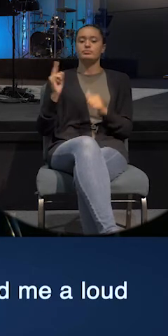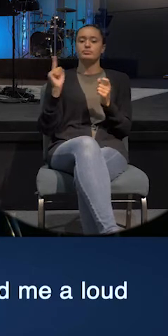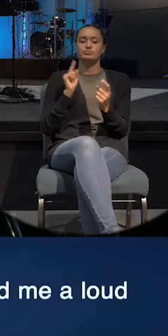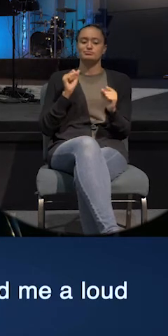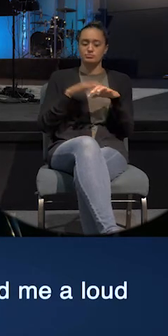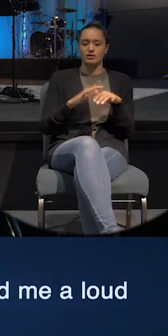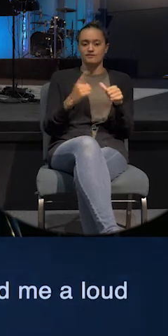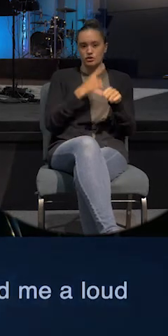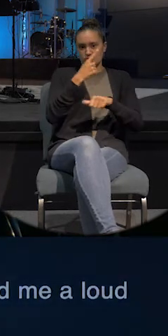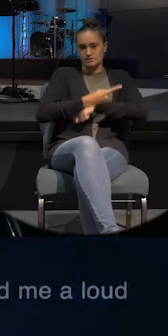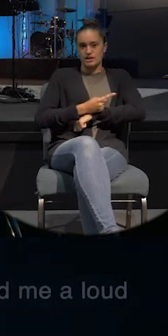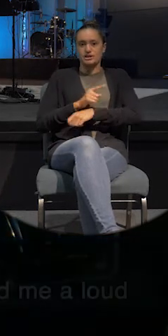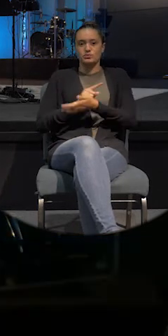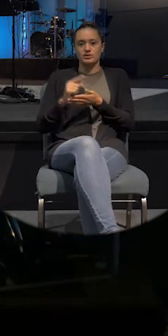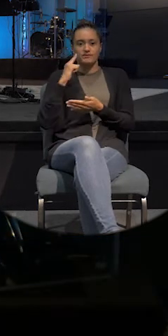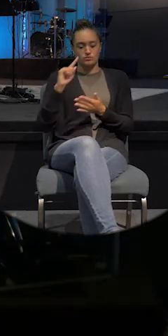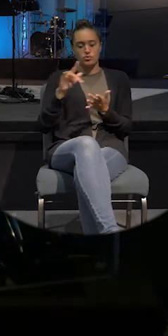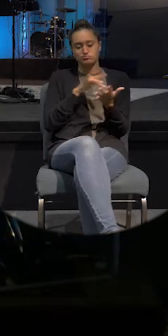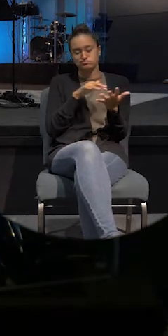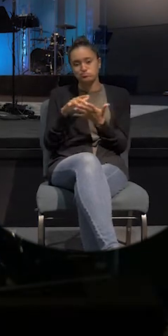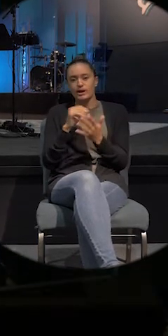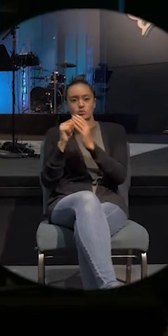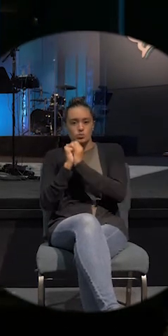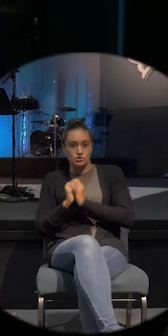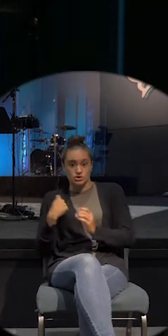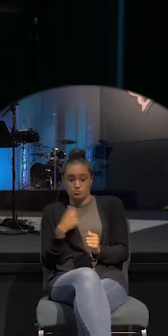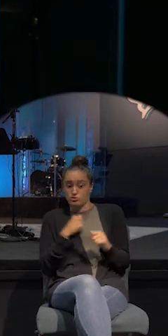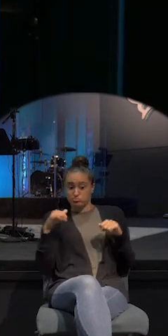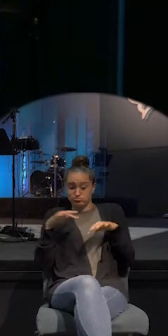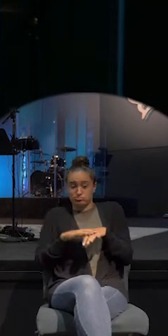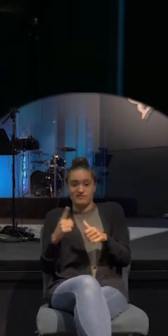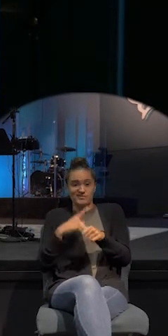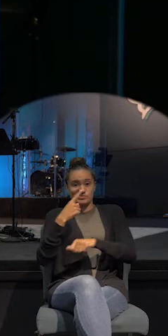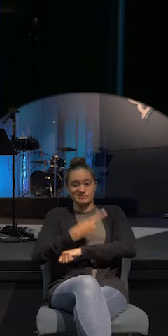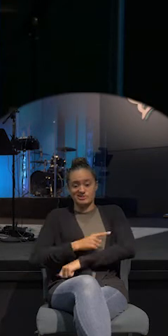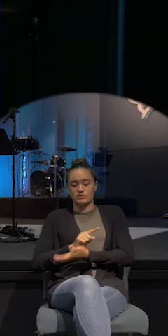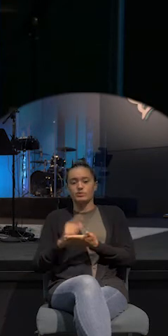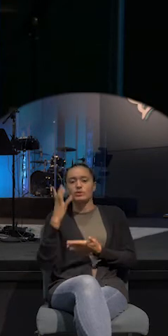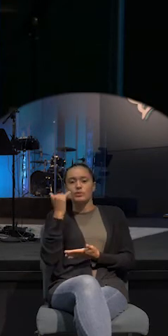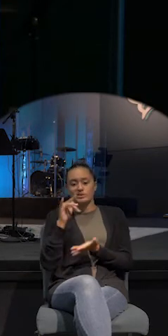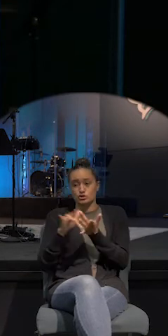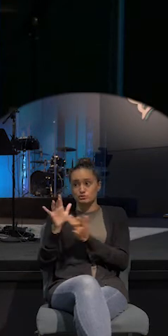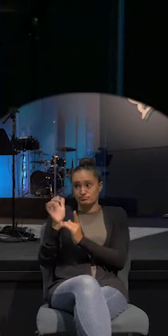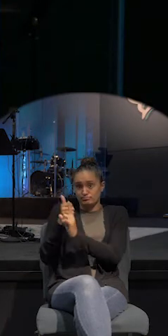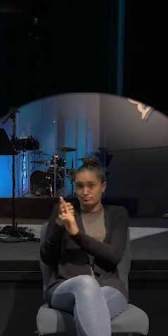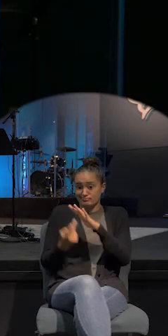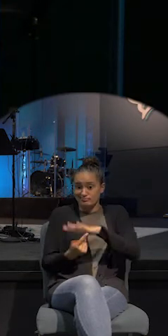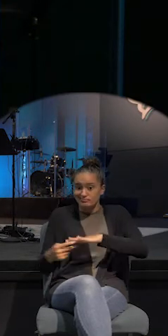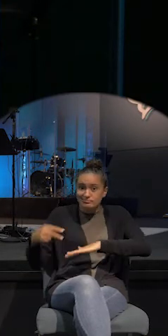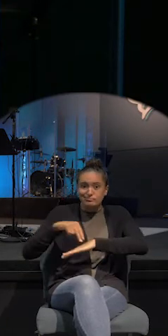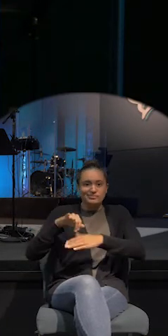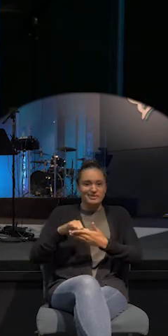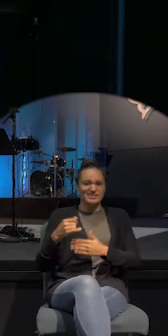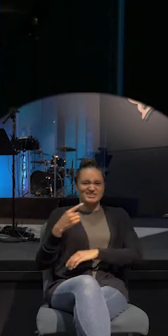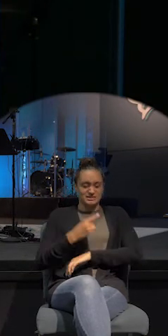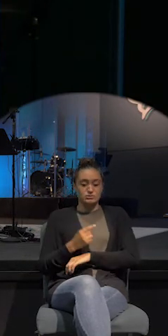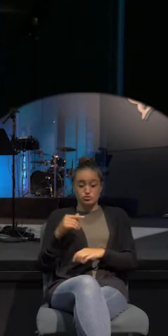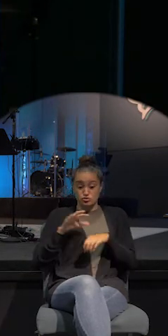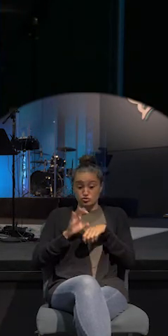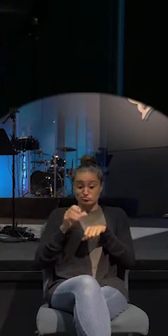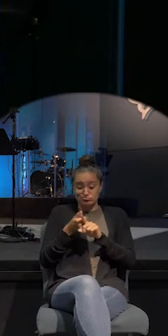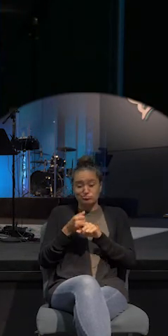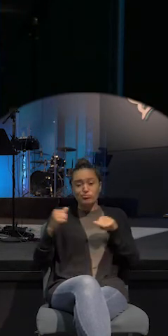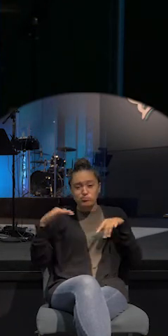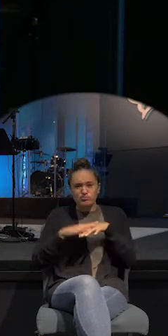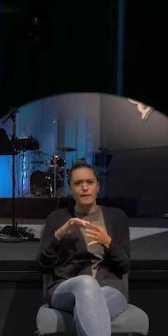and for worship. We met on the first day of the week because that's the day Christ was resurrected. And when the church would gather, there was a